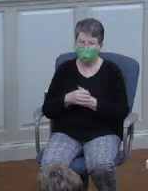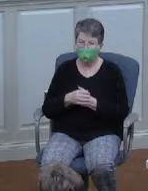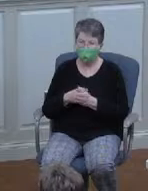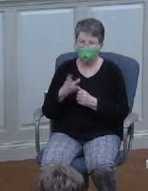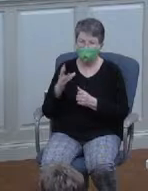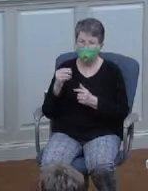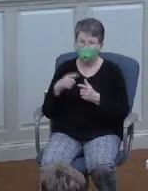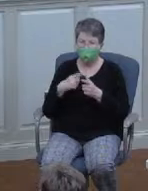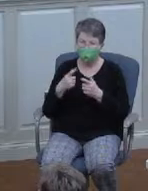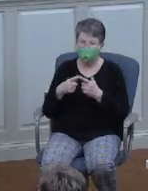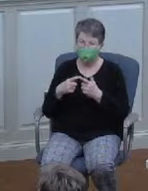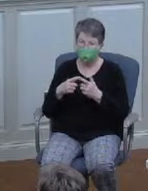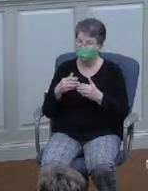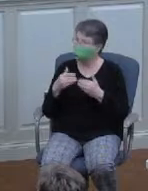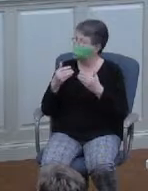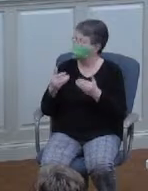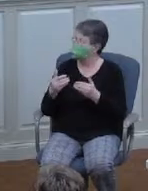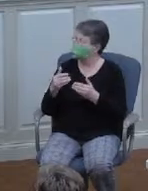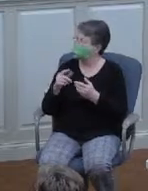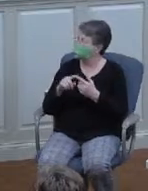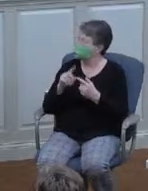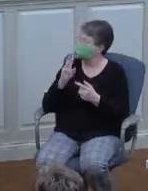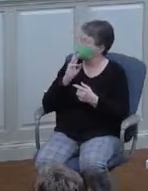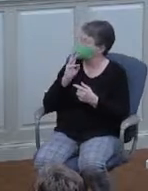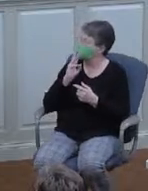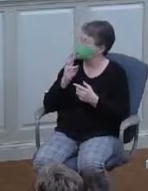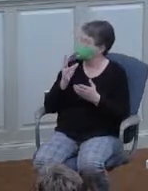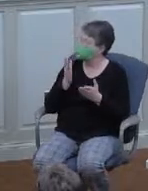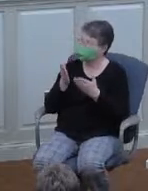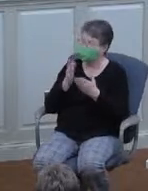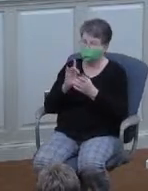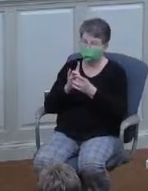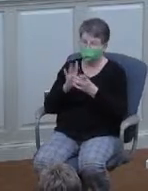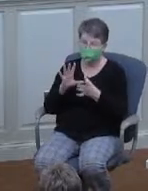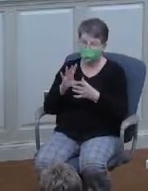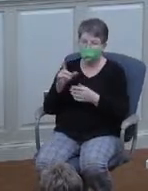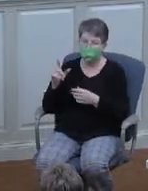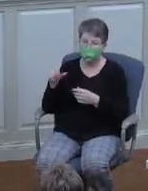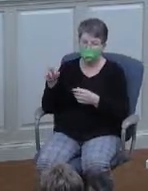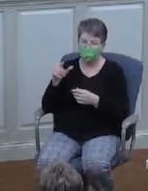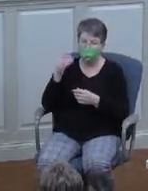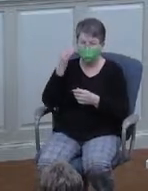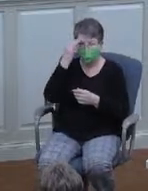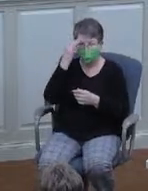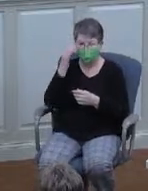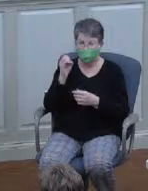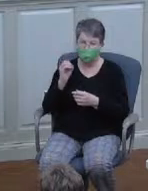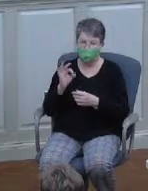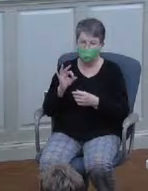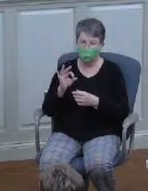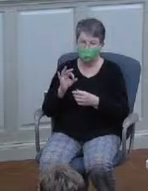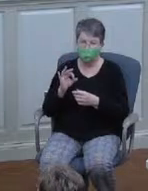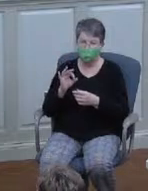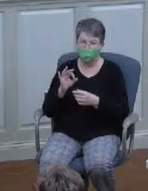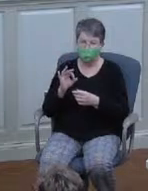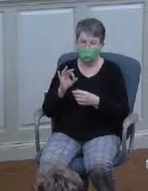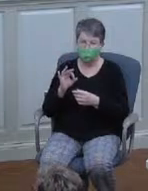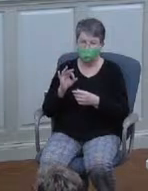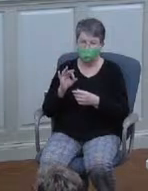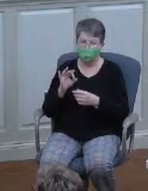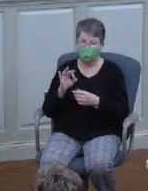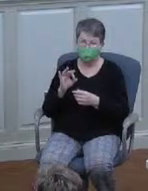And then moving on to water service disconnects, you all are probably aware of